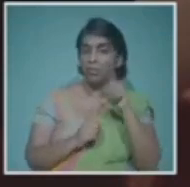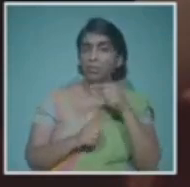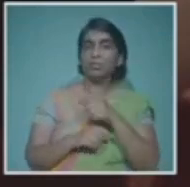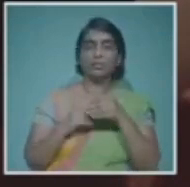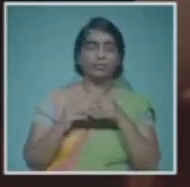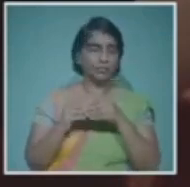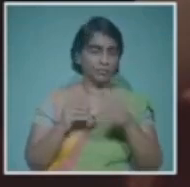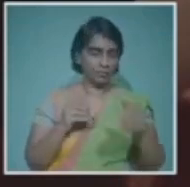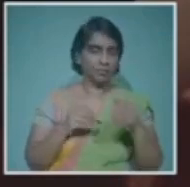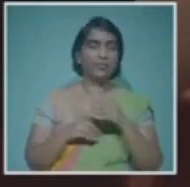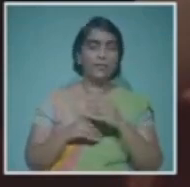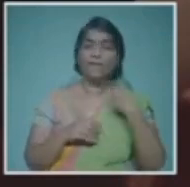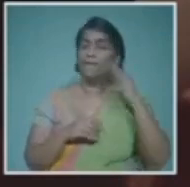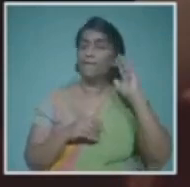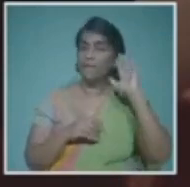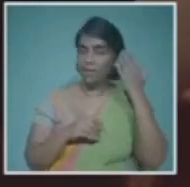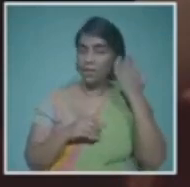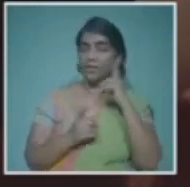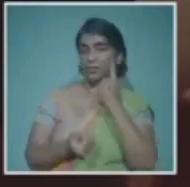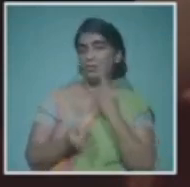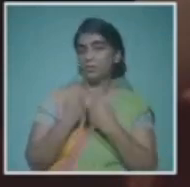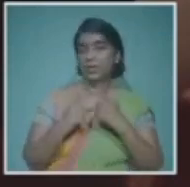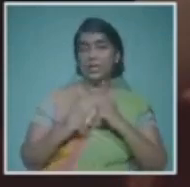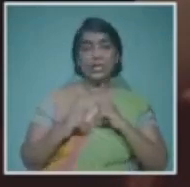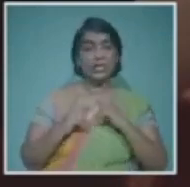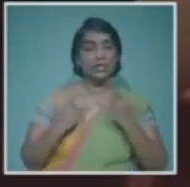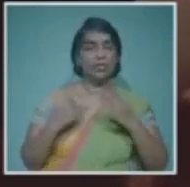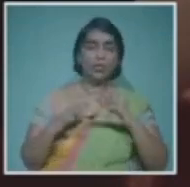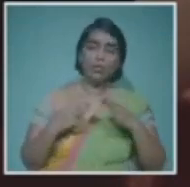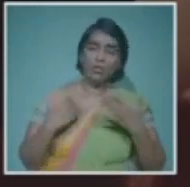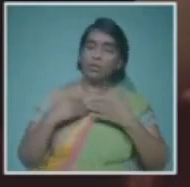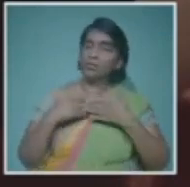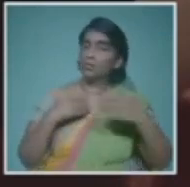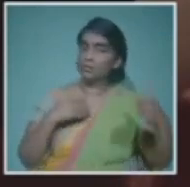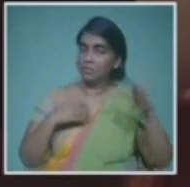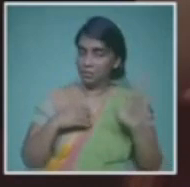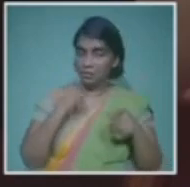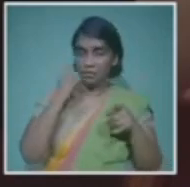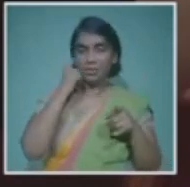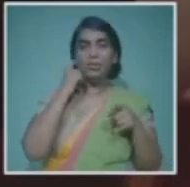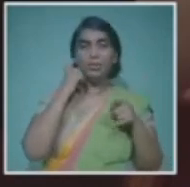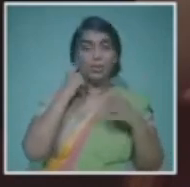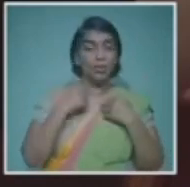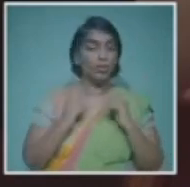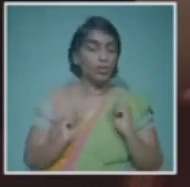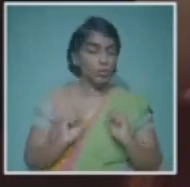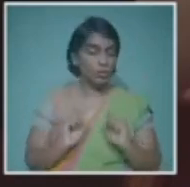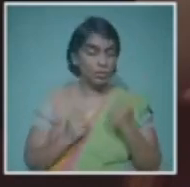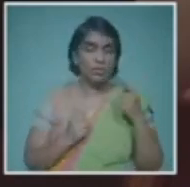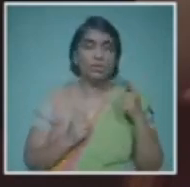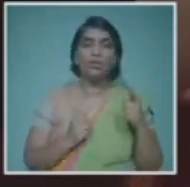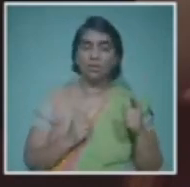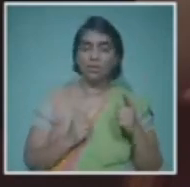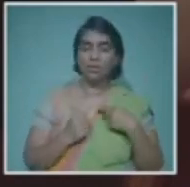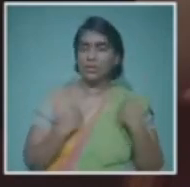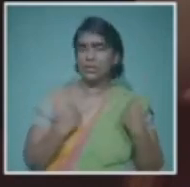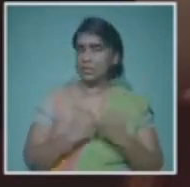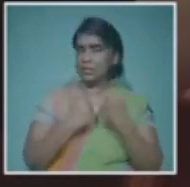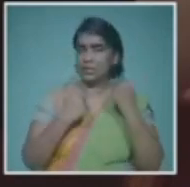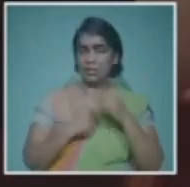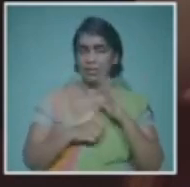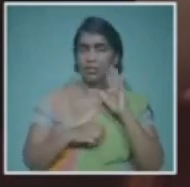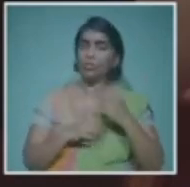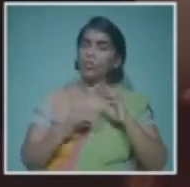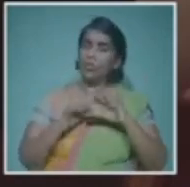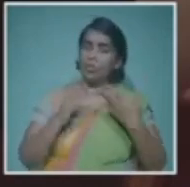life one may meet, challenge of courage. Whatever may be sacrifice, he or she